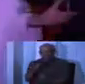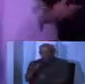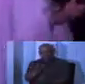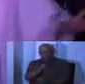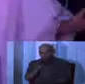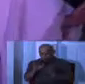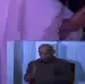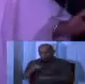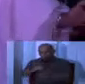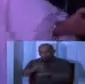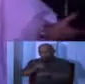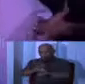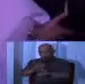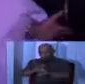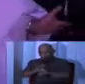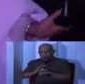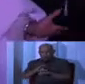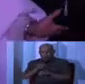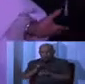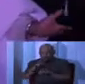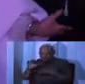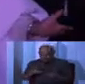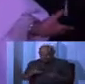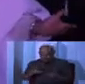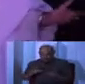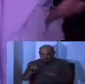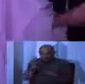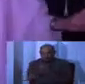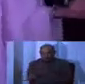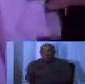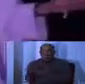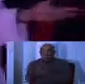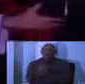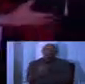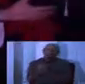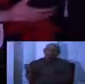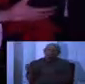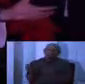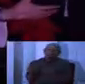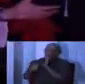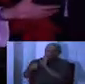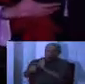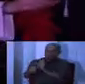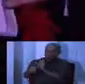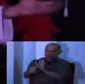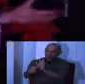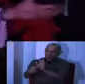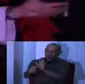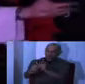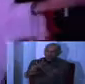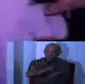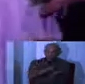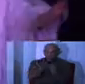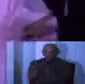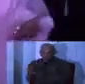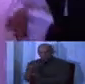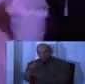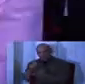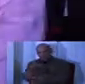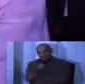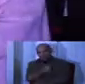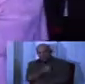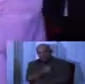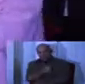Christian church fails to do that, then it fails to represent the Jesus that we come